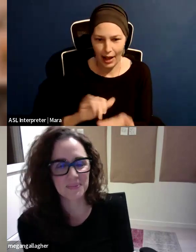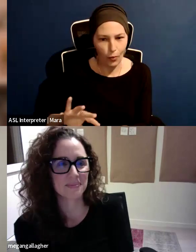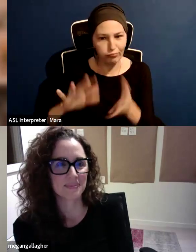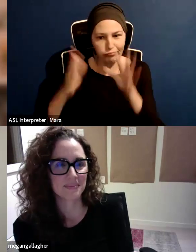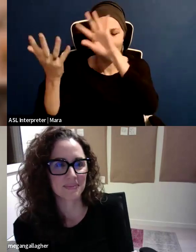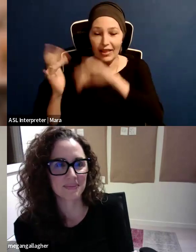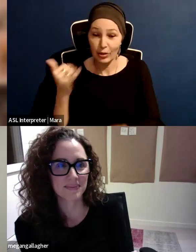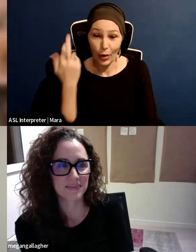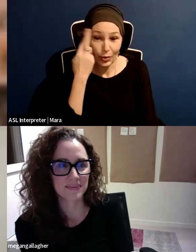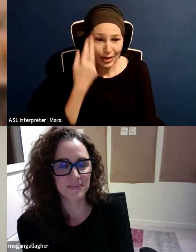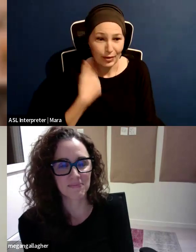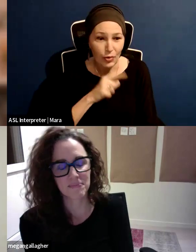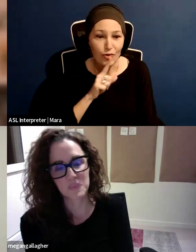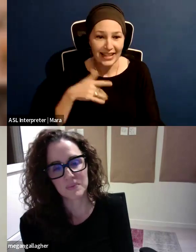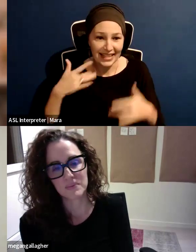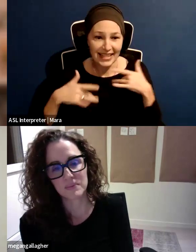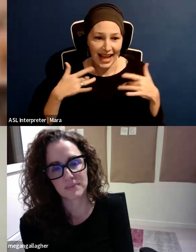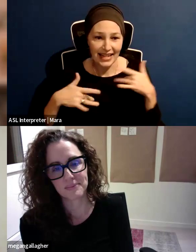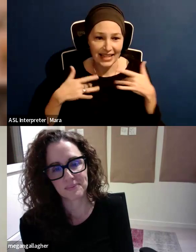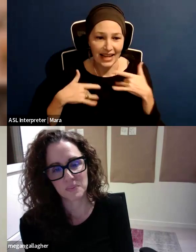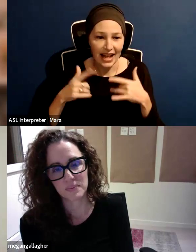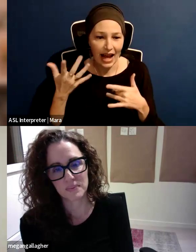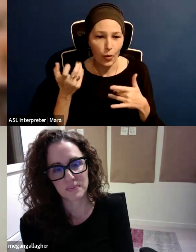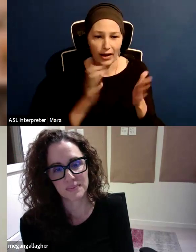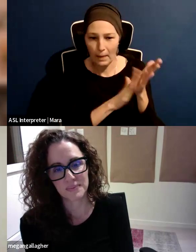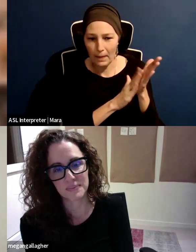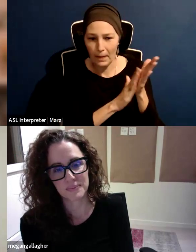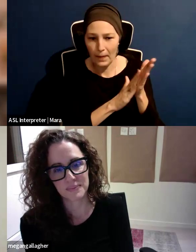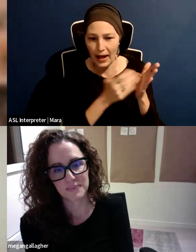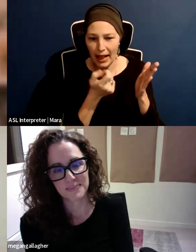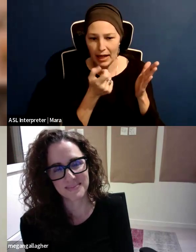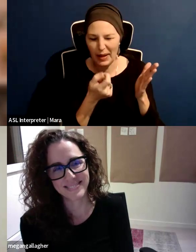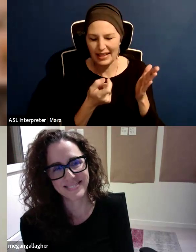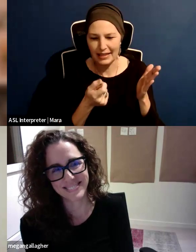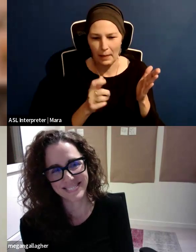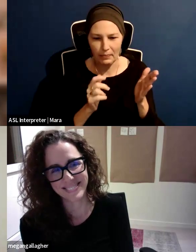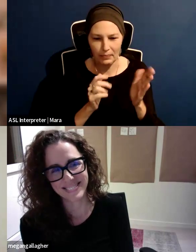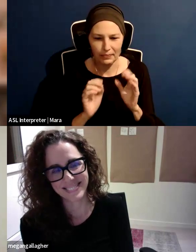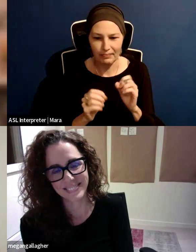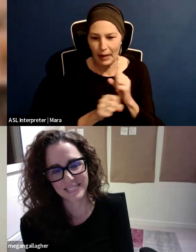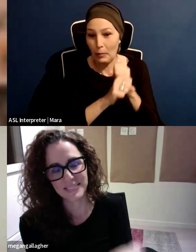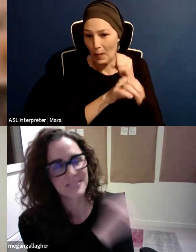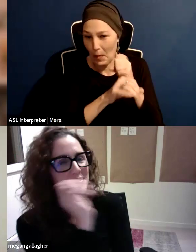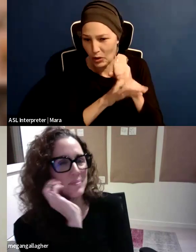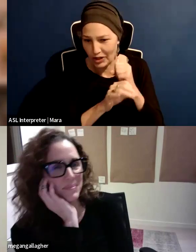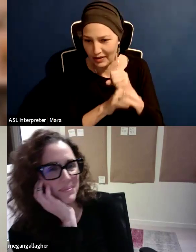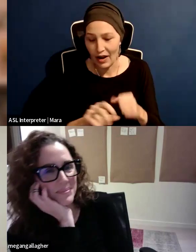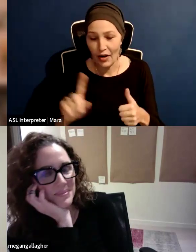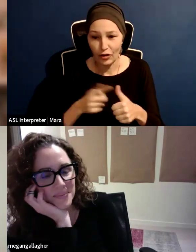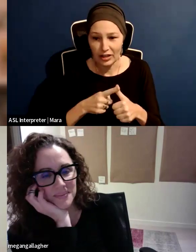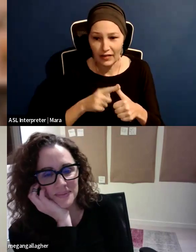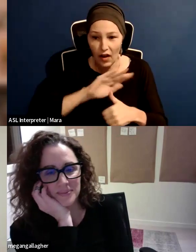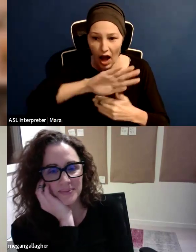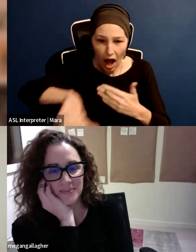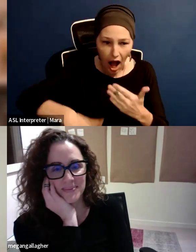we're so thrilled with it. And I want to give a little shout out, some shameless promotion. First of All Her Fault is